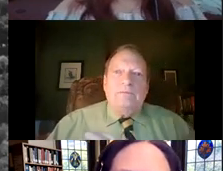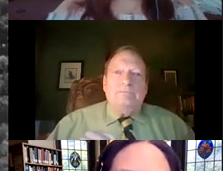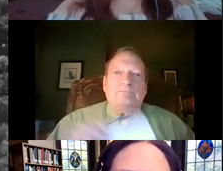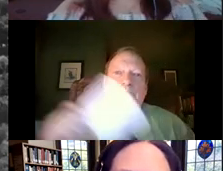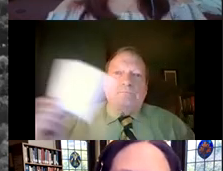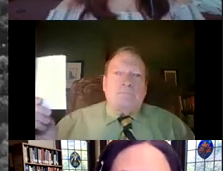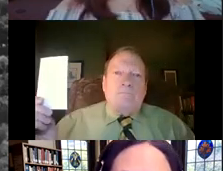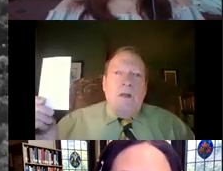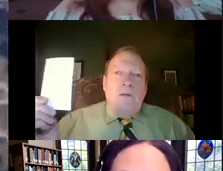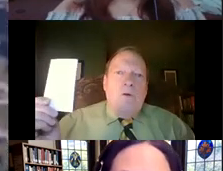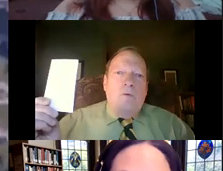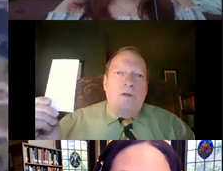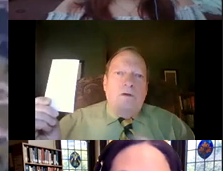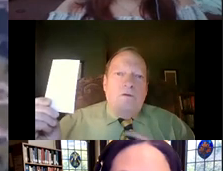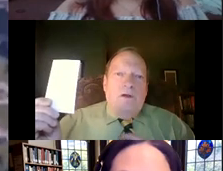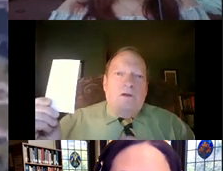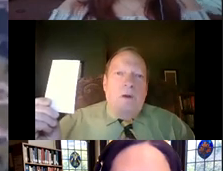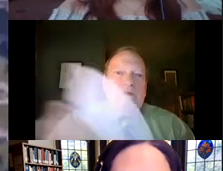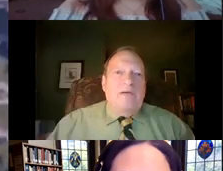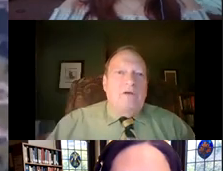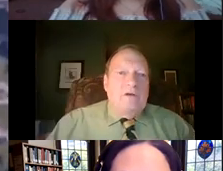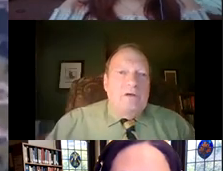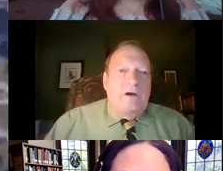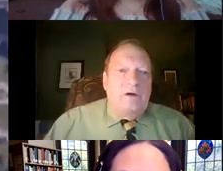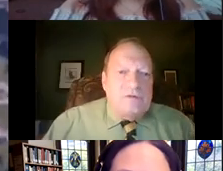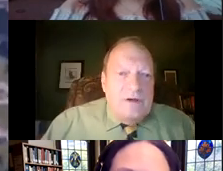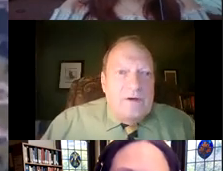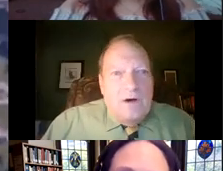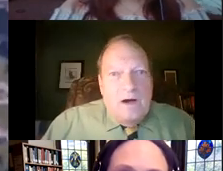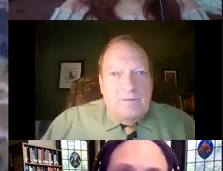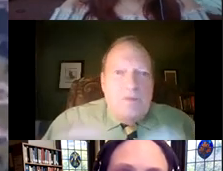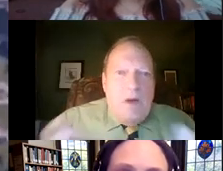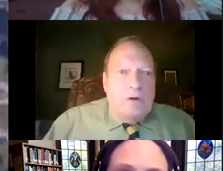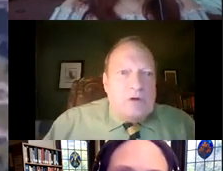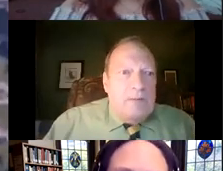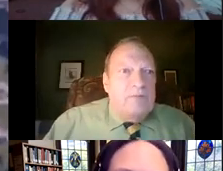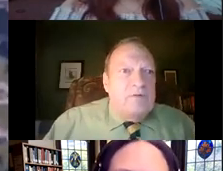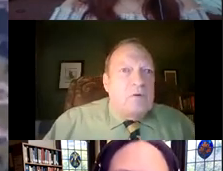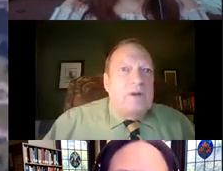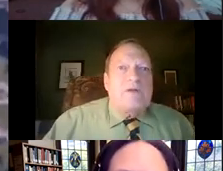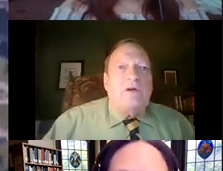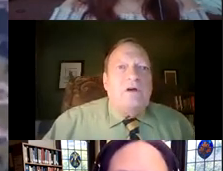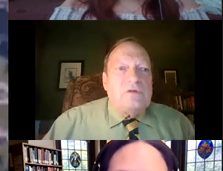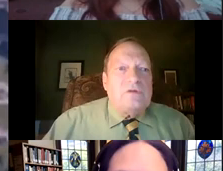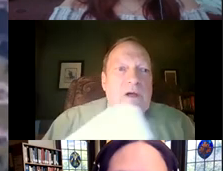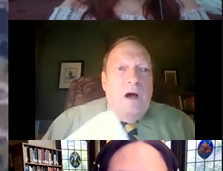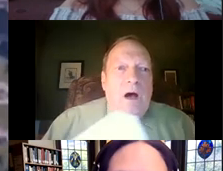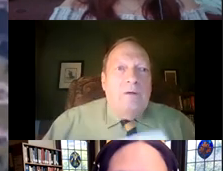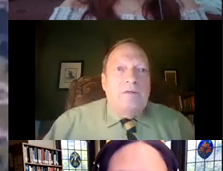campus. But within 27 years, there's a modern shop, but within 27